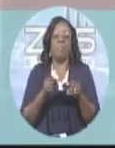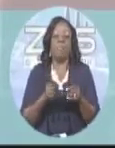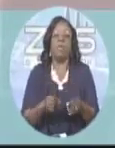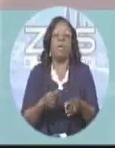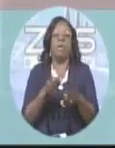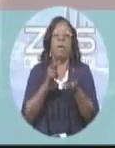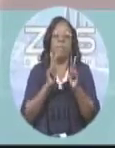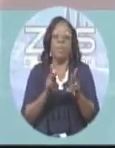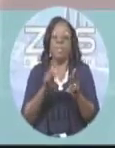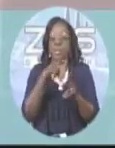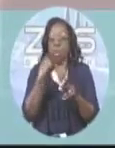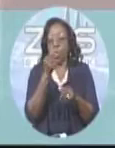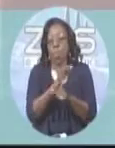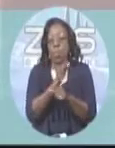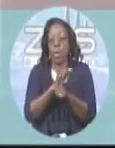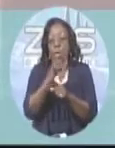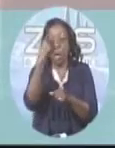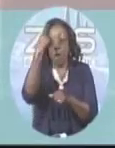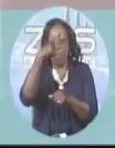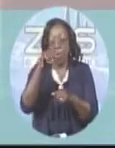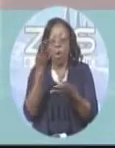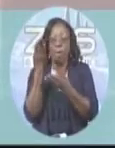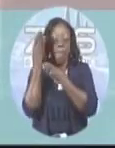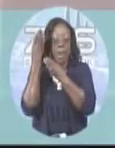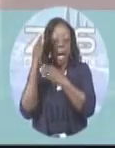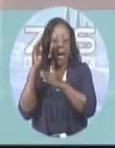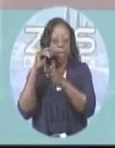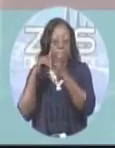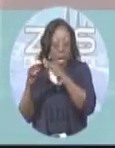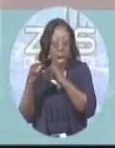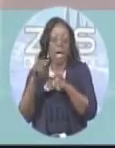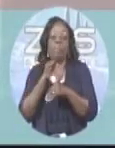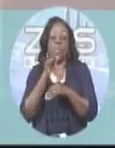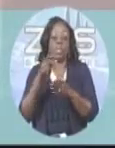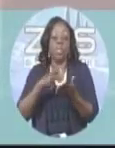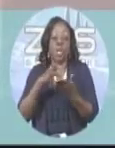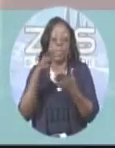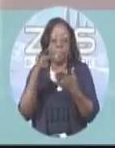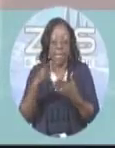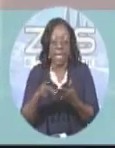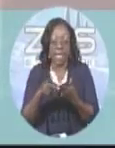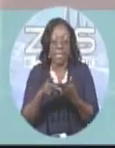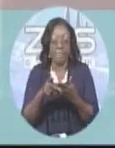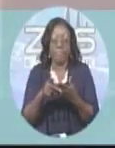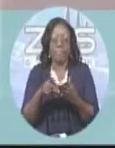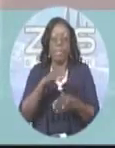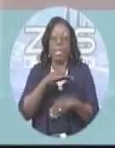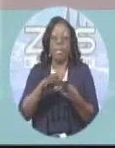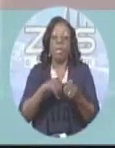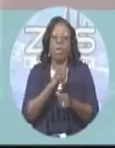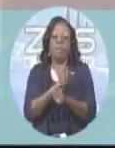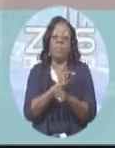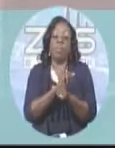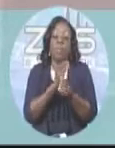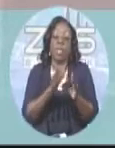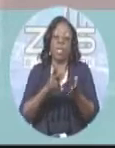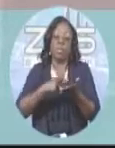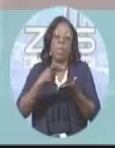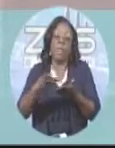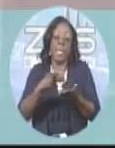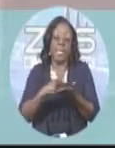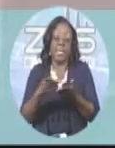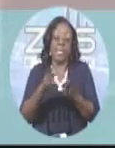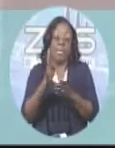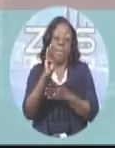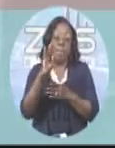unsecured subcontractors and suppliers of 100, and all of the employees were paid, but they were due as well. So it was